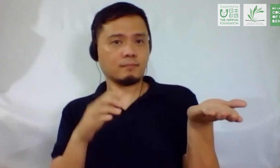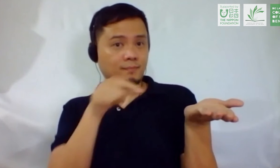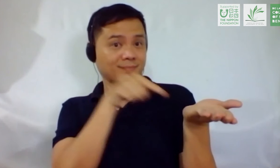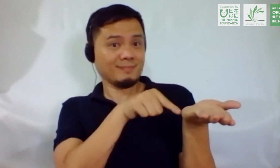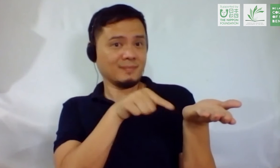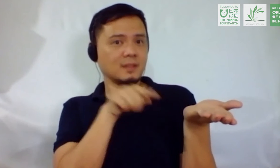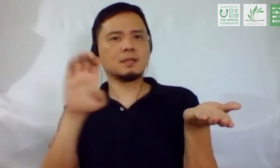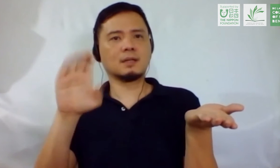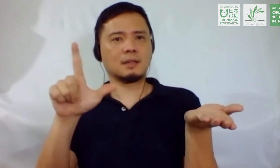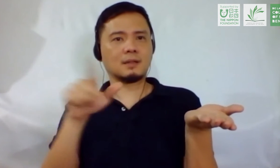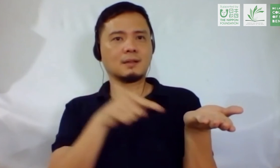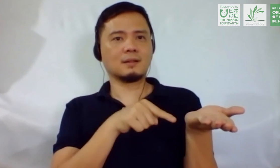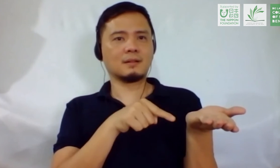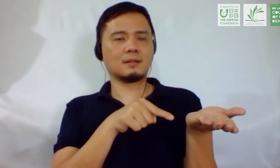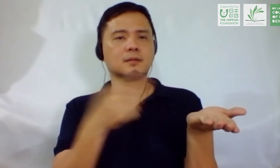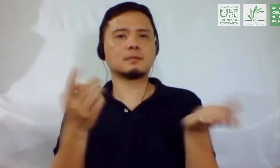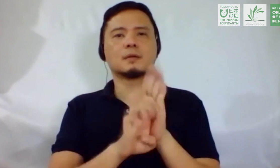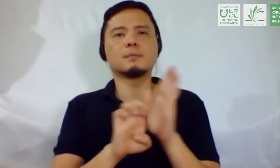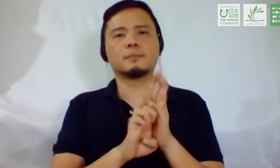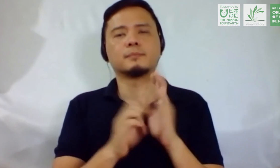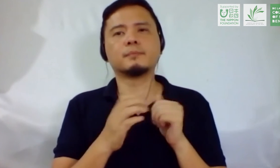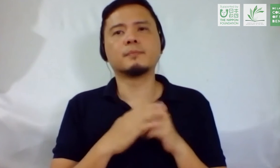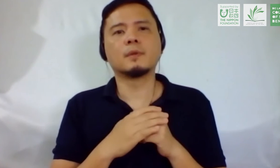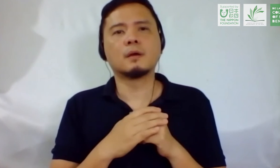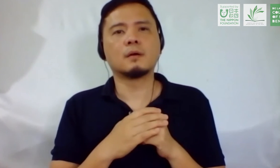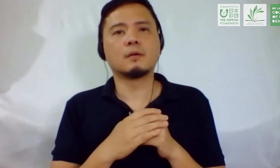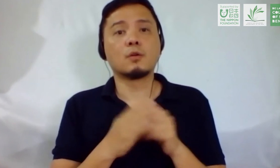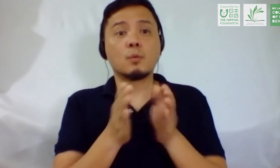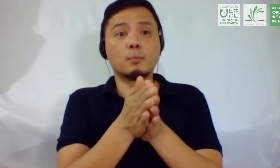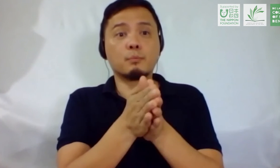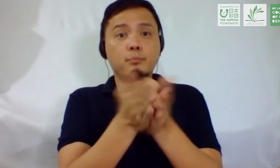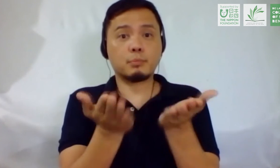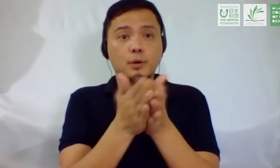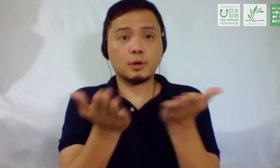Because you can get things like book,